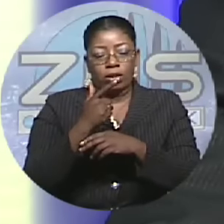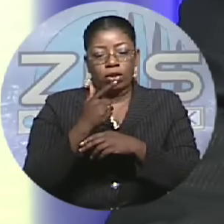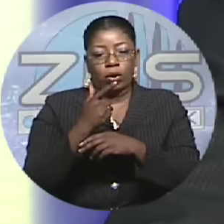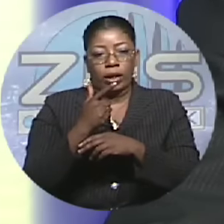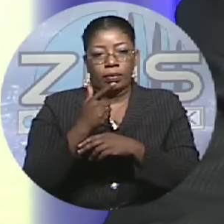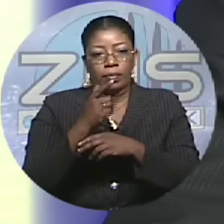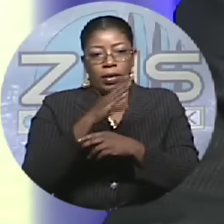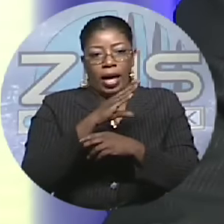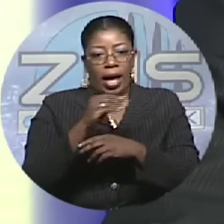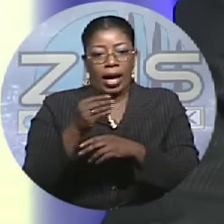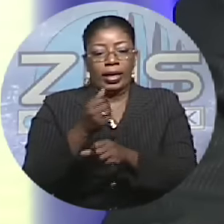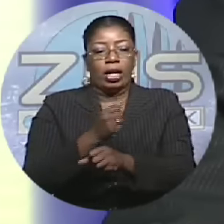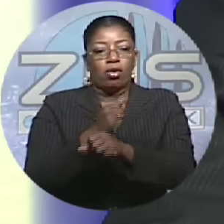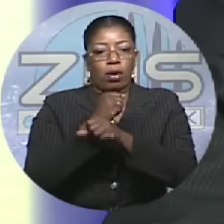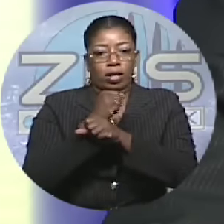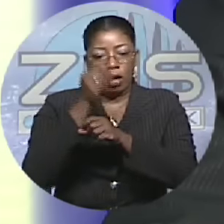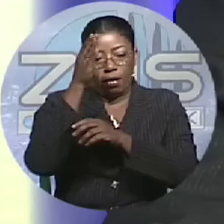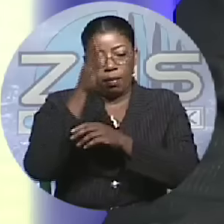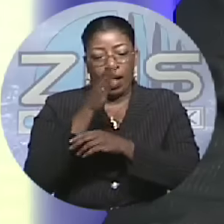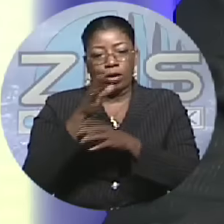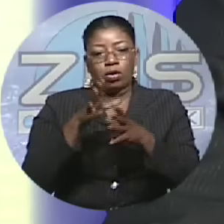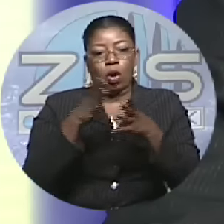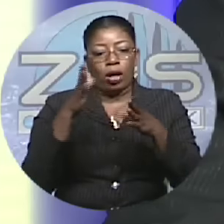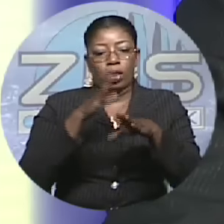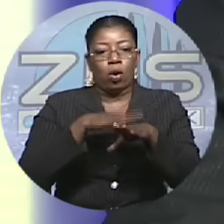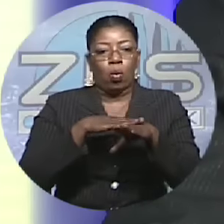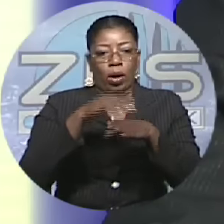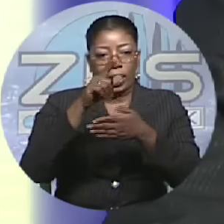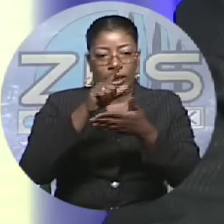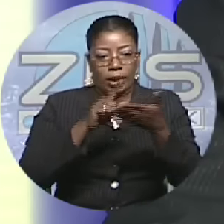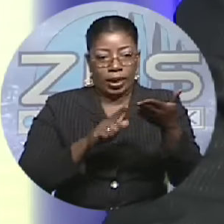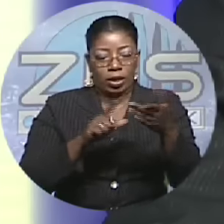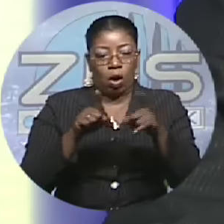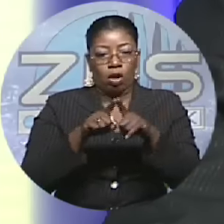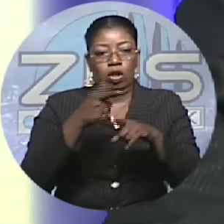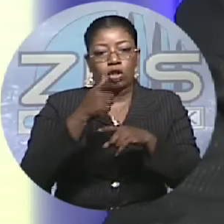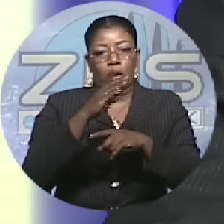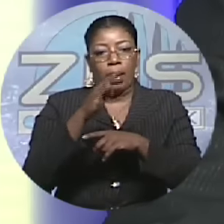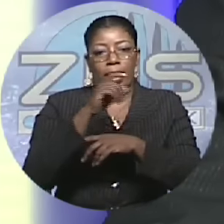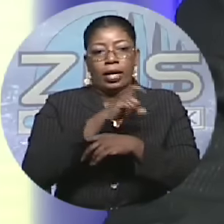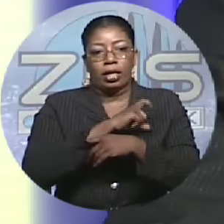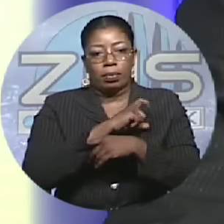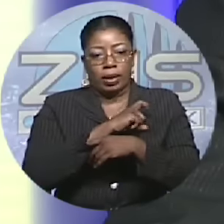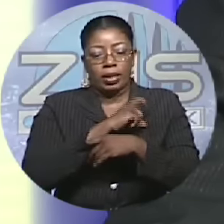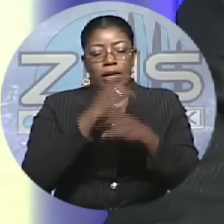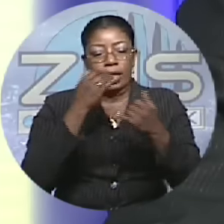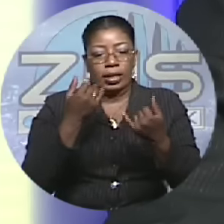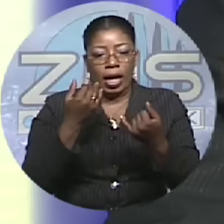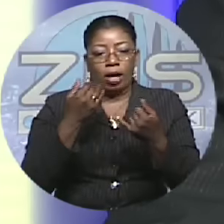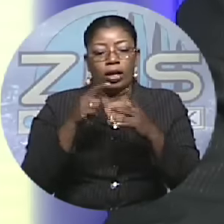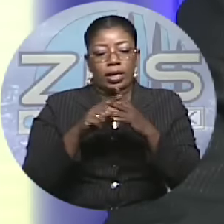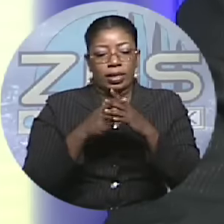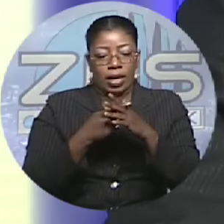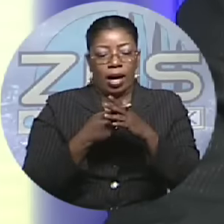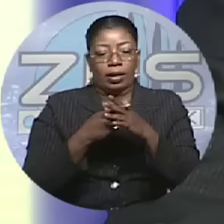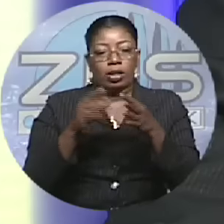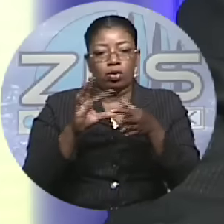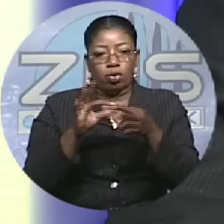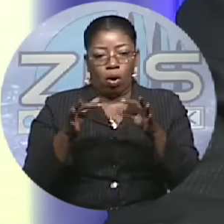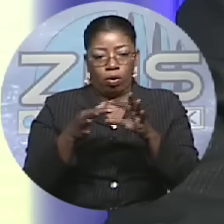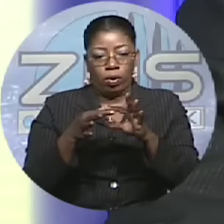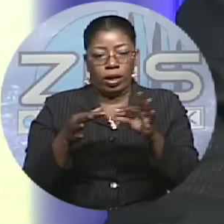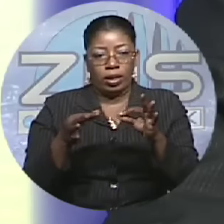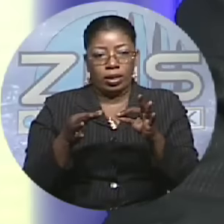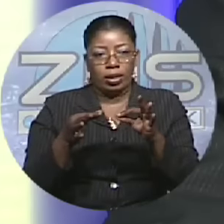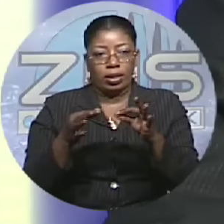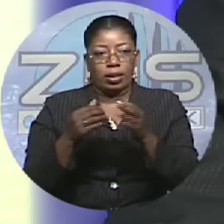man on the most wanted list, who was also shot by police. Janae Noel Ferguson starts our crime news recap from the scene of this morning's murder